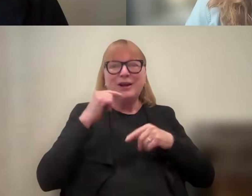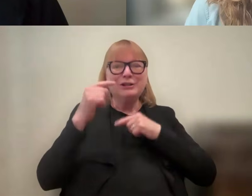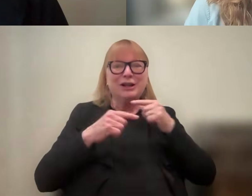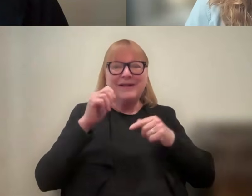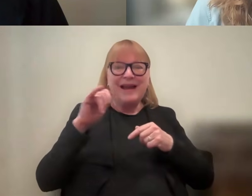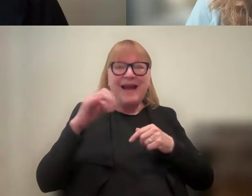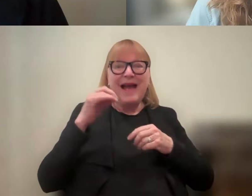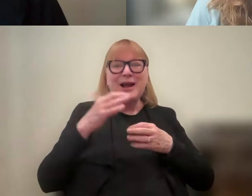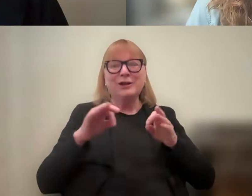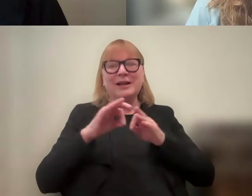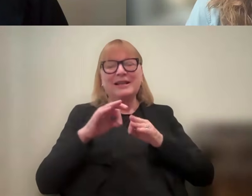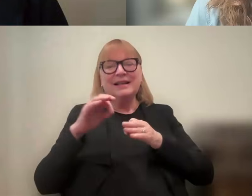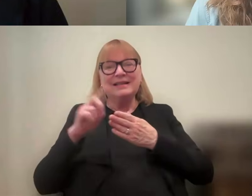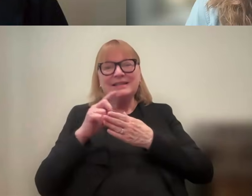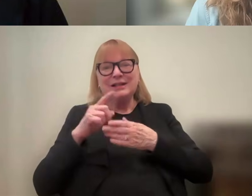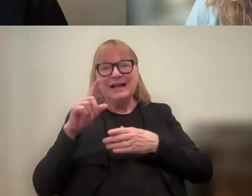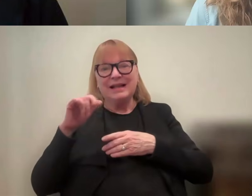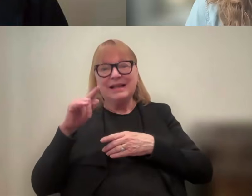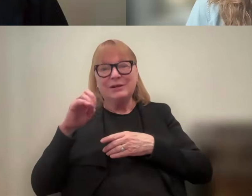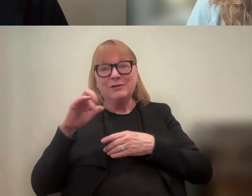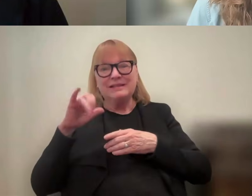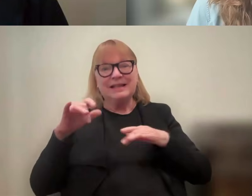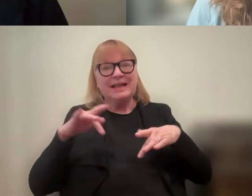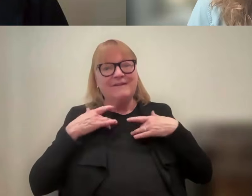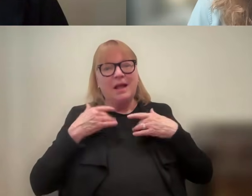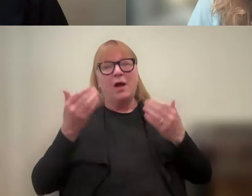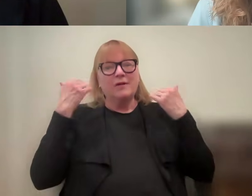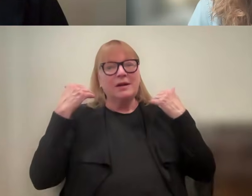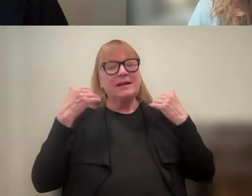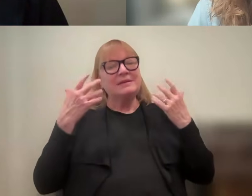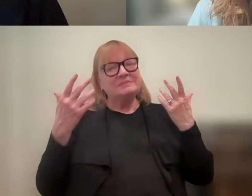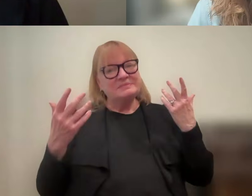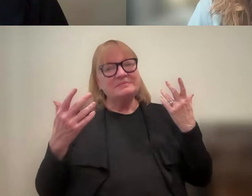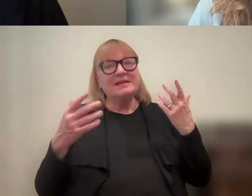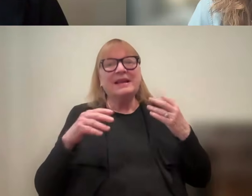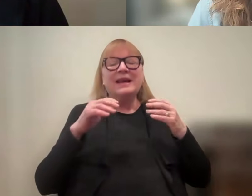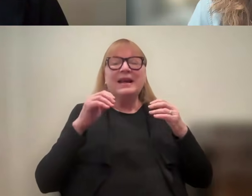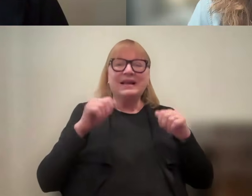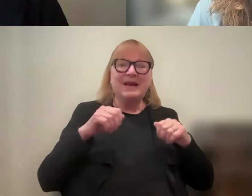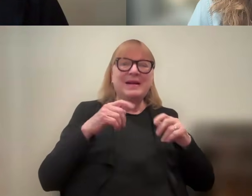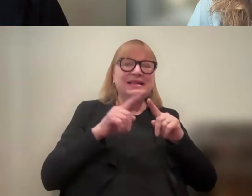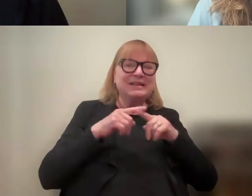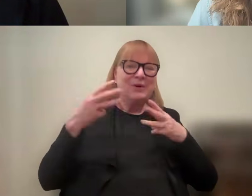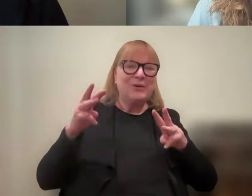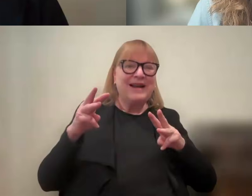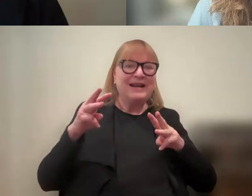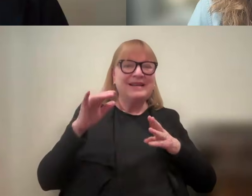AI and critical digital literacy can feel overwhelming and kind of doom and gloomy. I think there are a lot of ways that